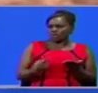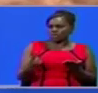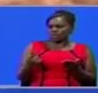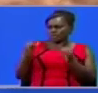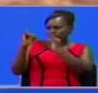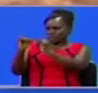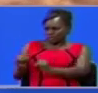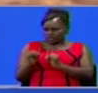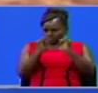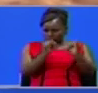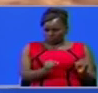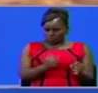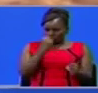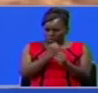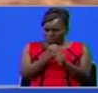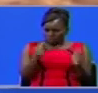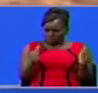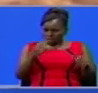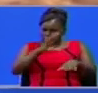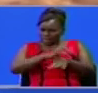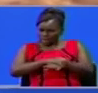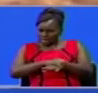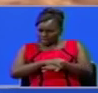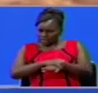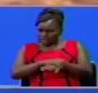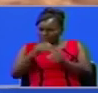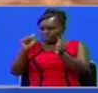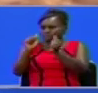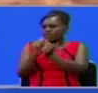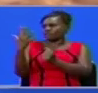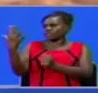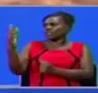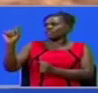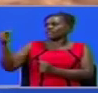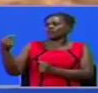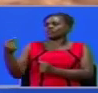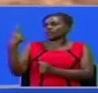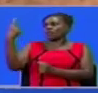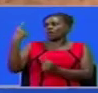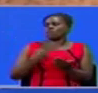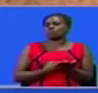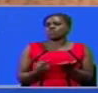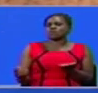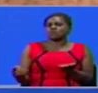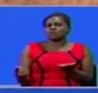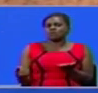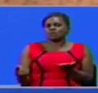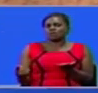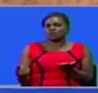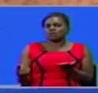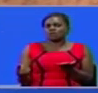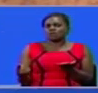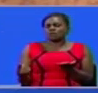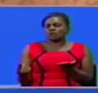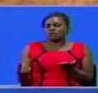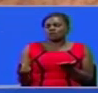individual, mtu tu mwenye anafahamu kazi vizuri, anaweza earn not less than 15,000. In a week. Tungependa